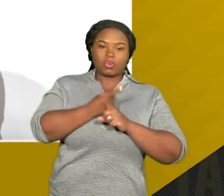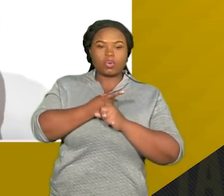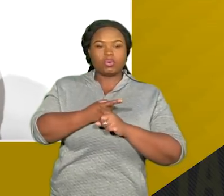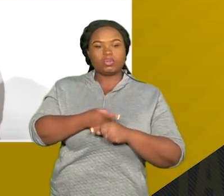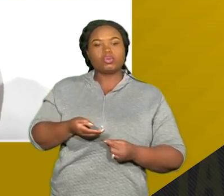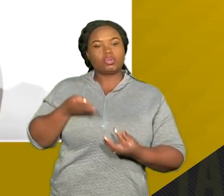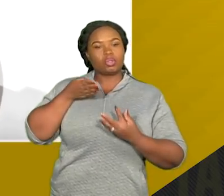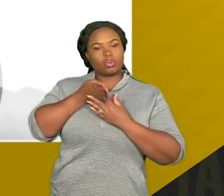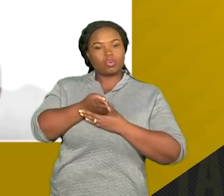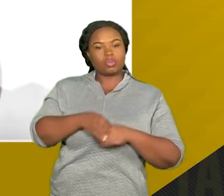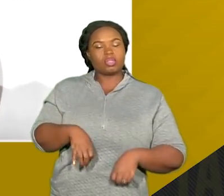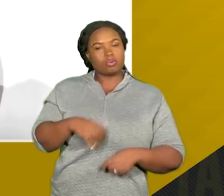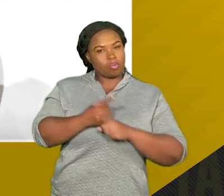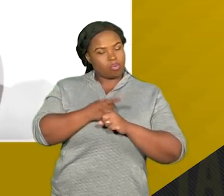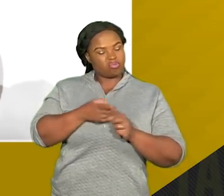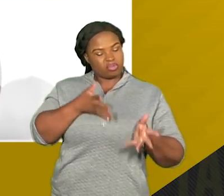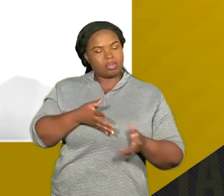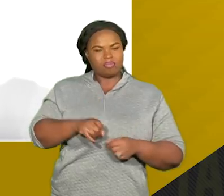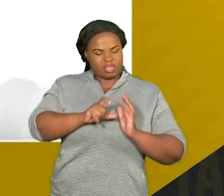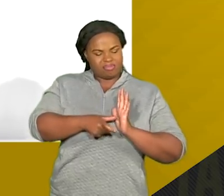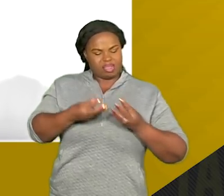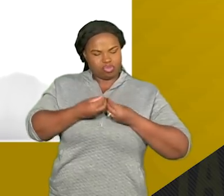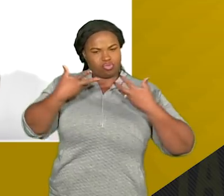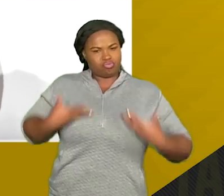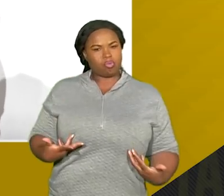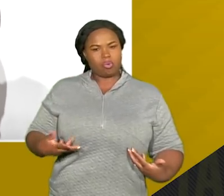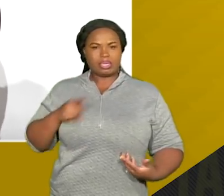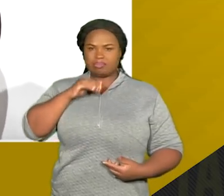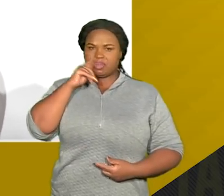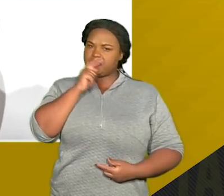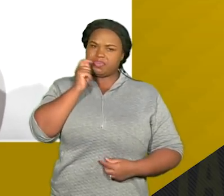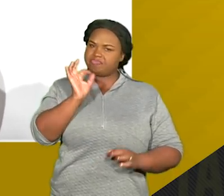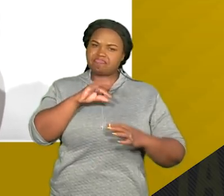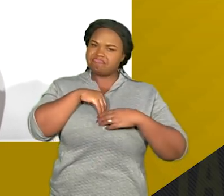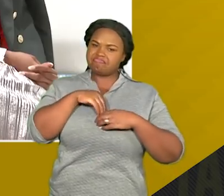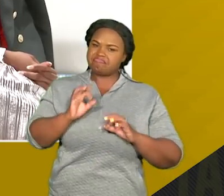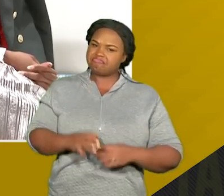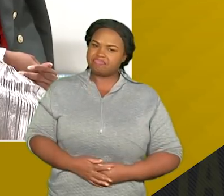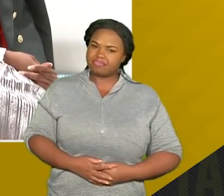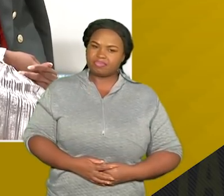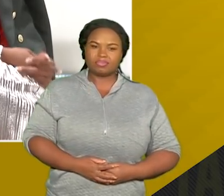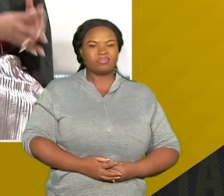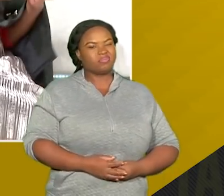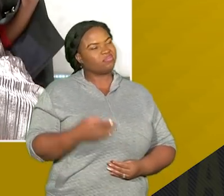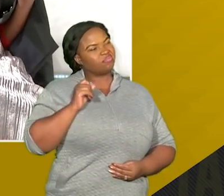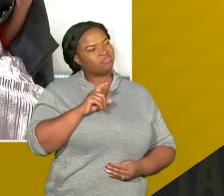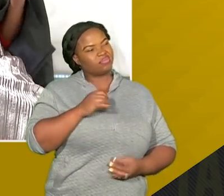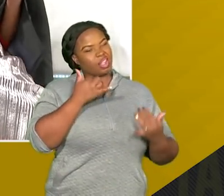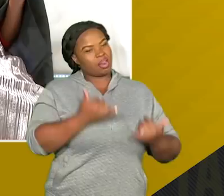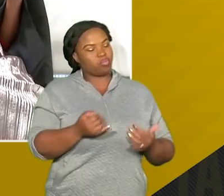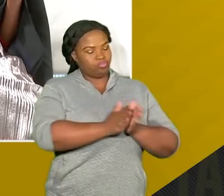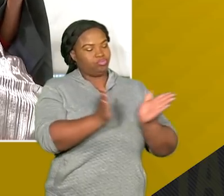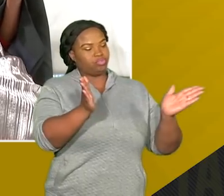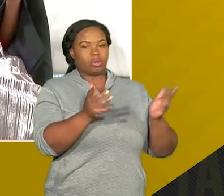child. So I believe that I was designed that way, not that I am bewitched. All right. So is it a